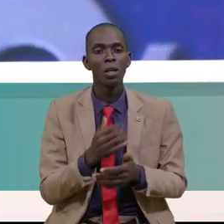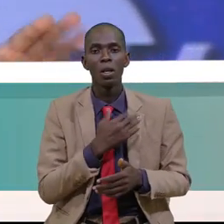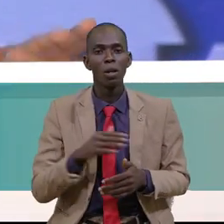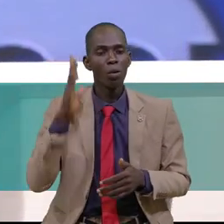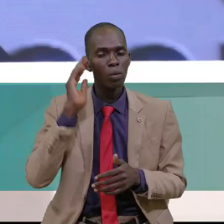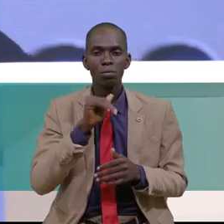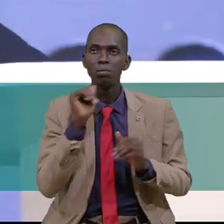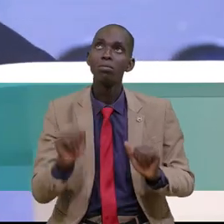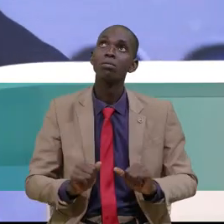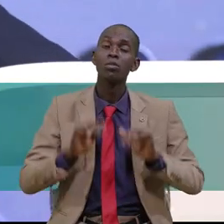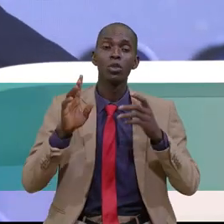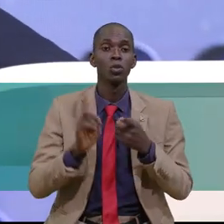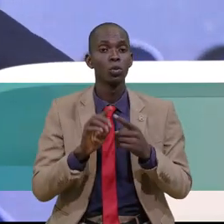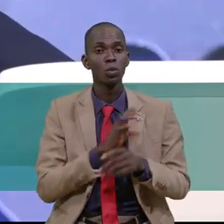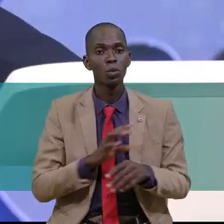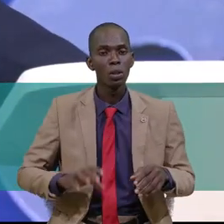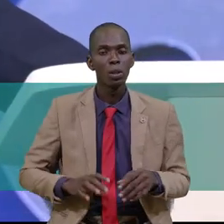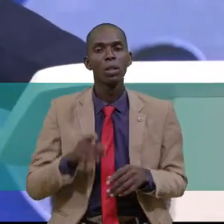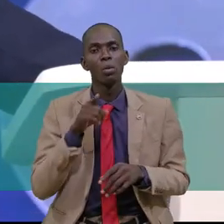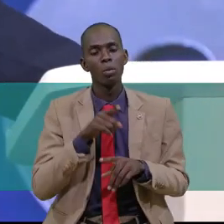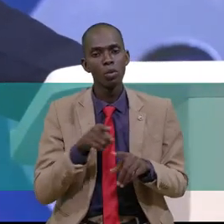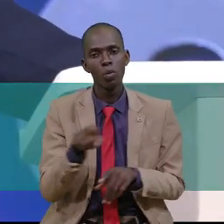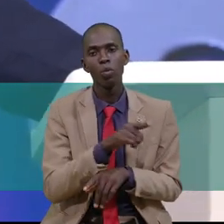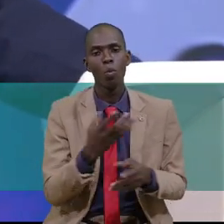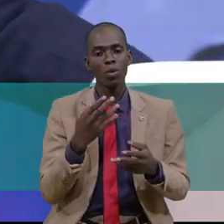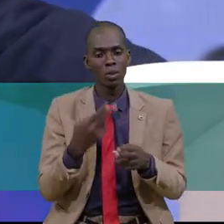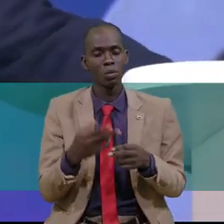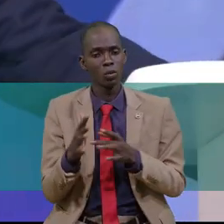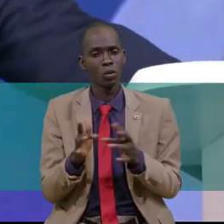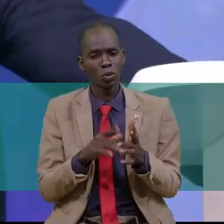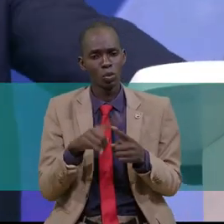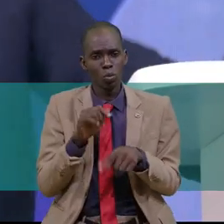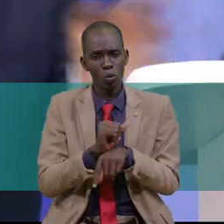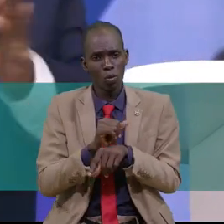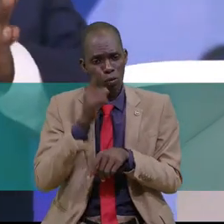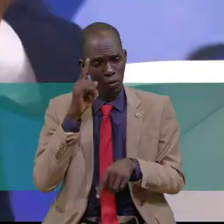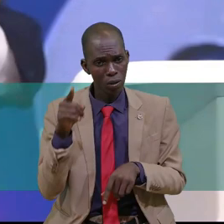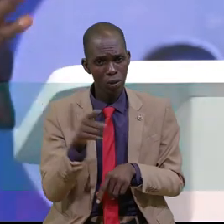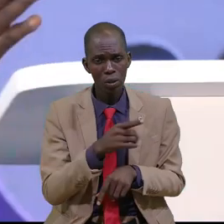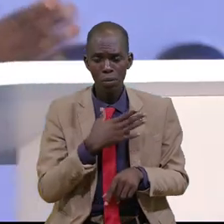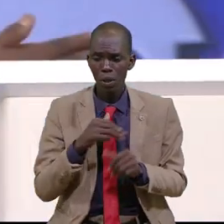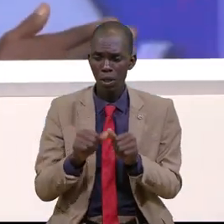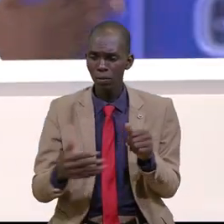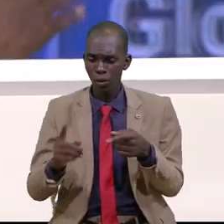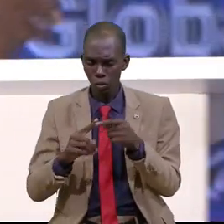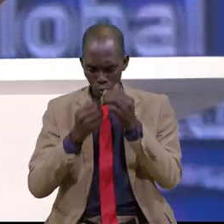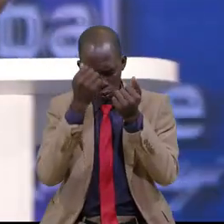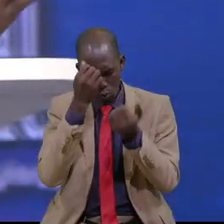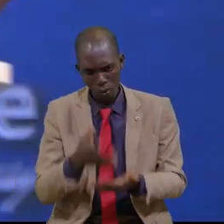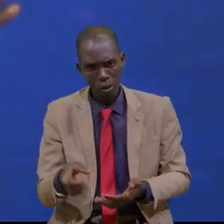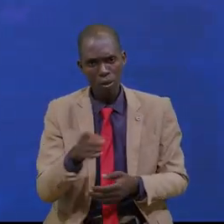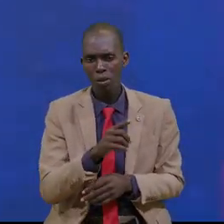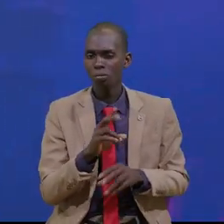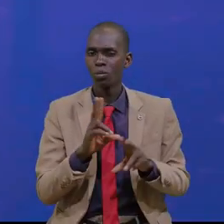Christ. They want the name of Jesus to work for them and everything to bend before them. It doesn't happen that way. You are